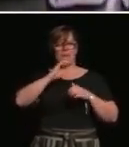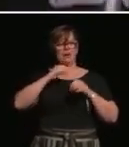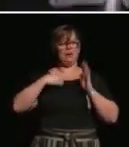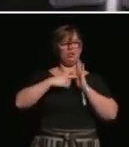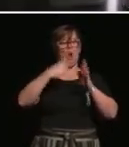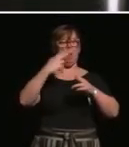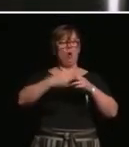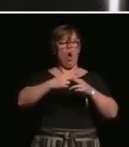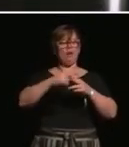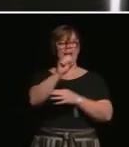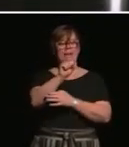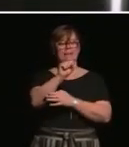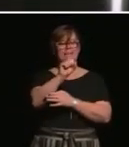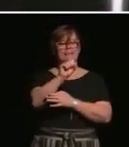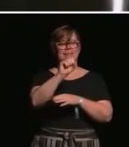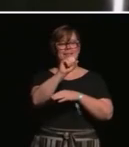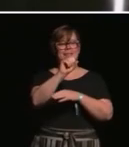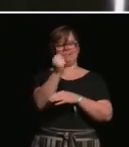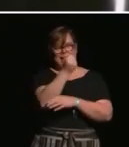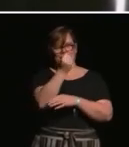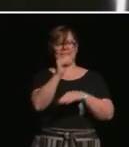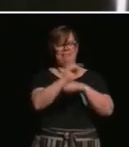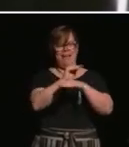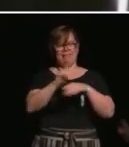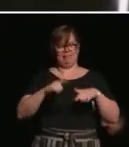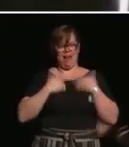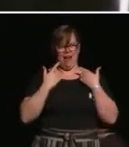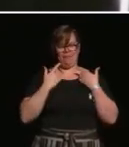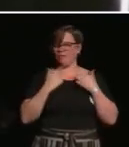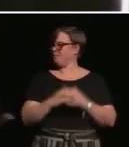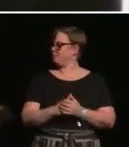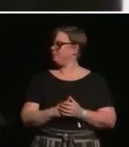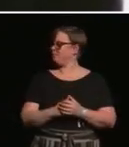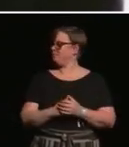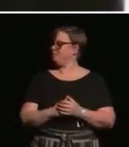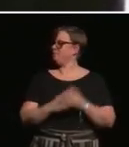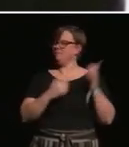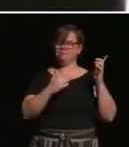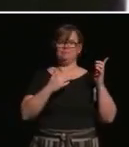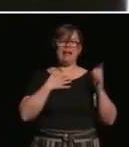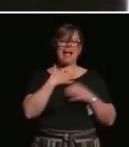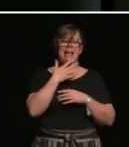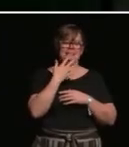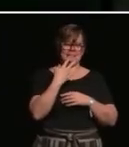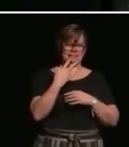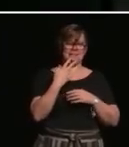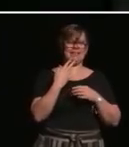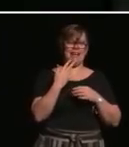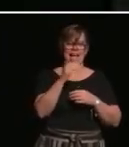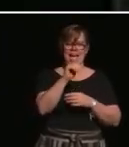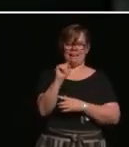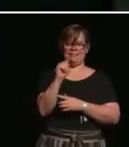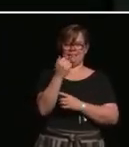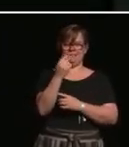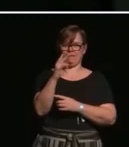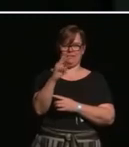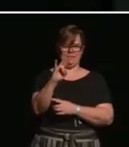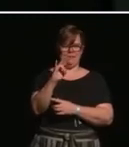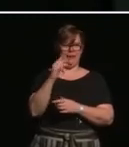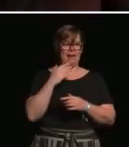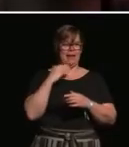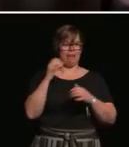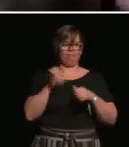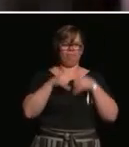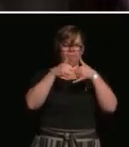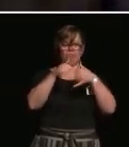Night Live. Ugly girls like me at 17. The song won a Grammy for Best